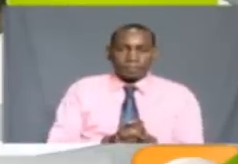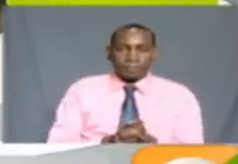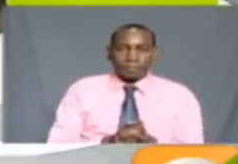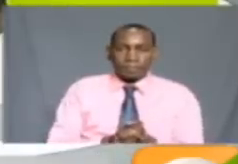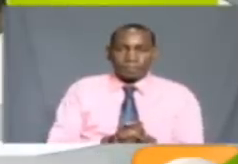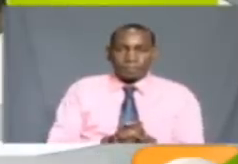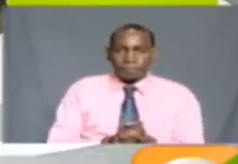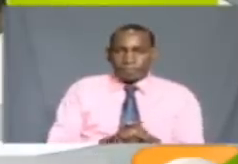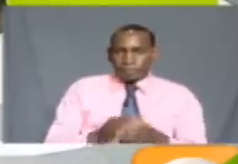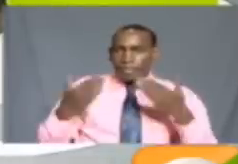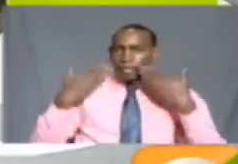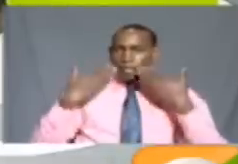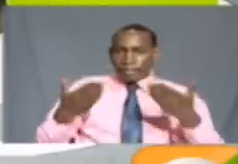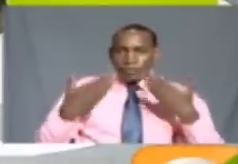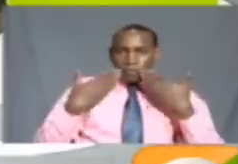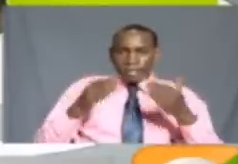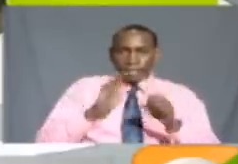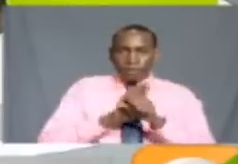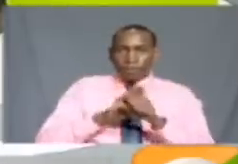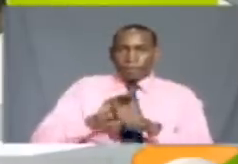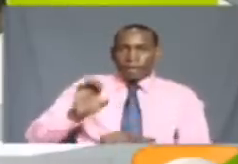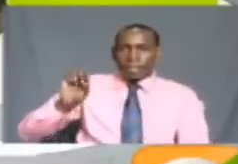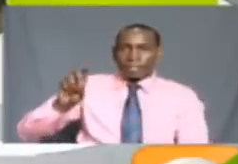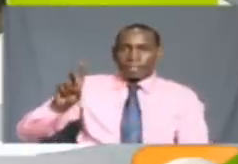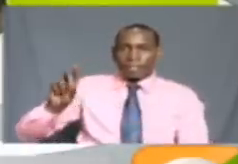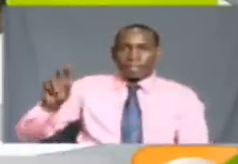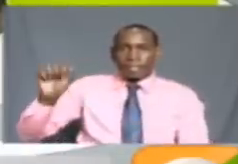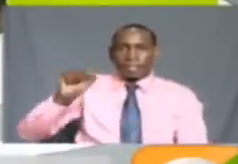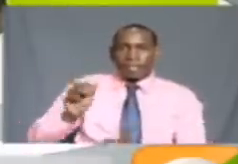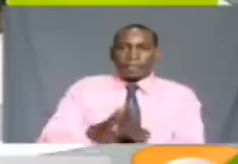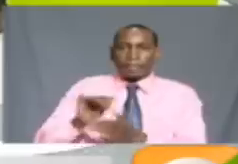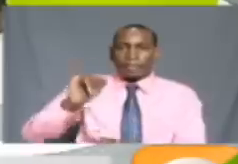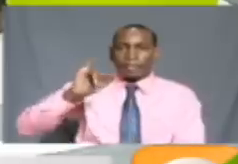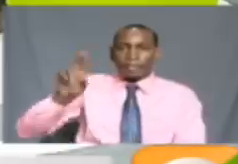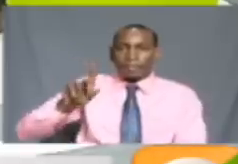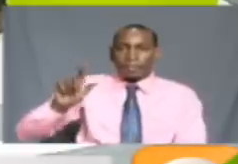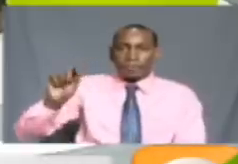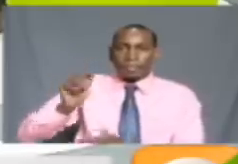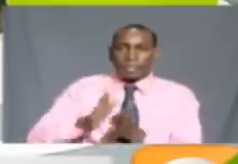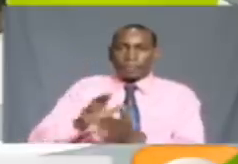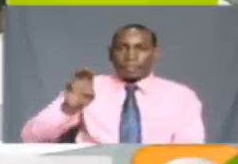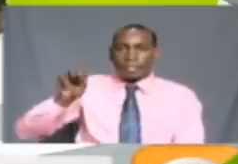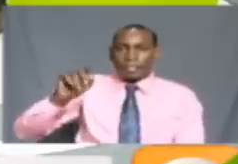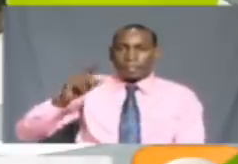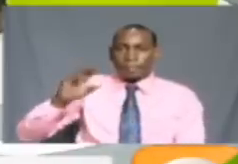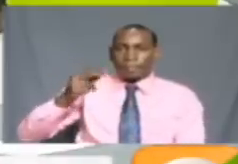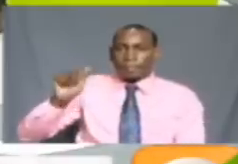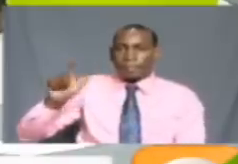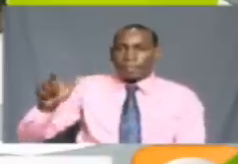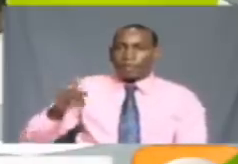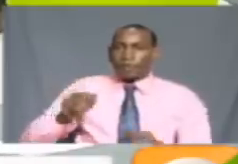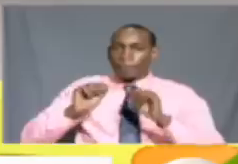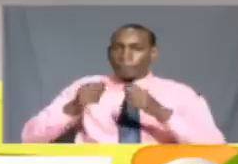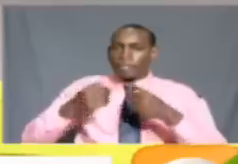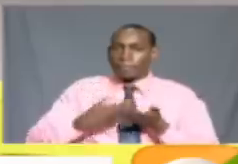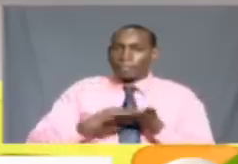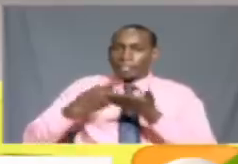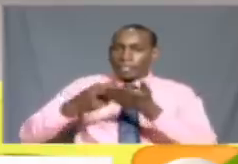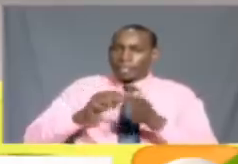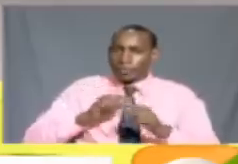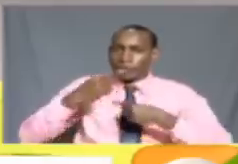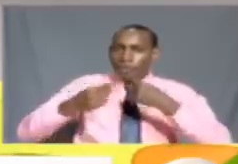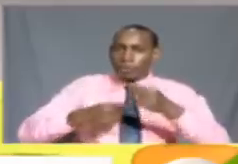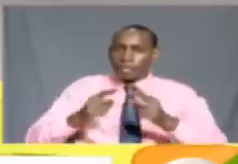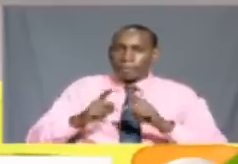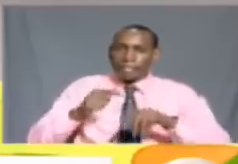Yes. Right. Thank you so much, Elvis, Juliet, and Michael. We could have this conversation for much, much longer, but of course, time is not